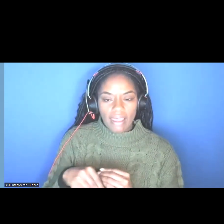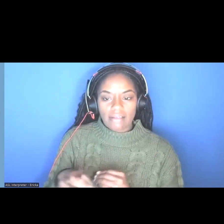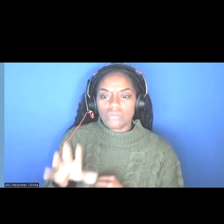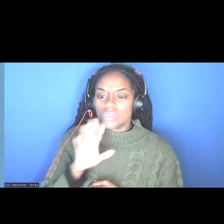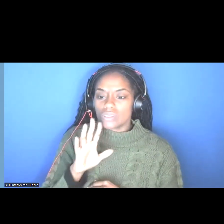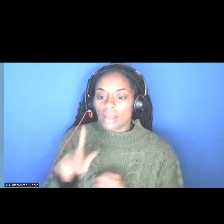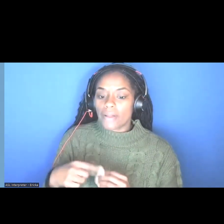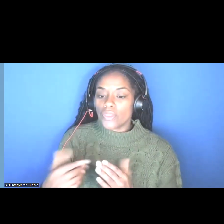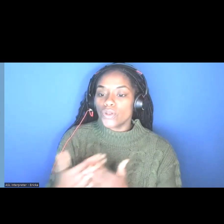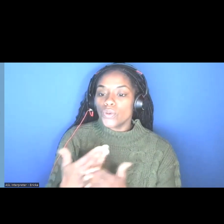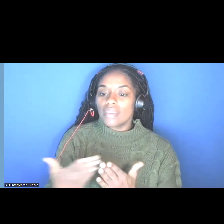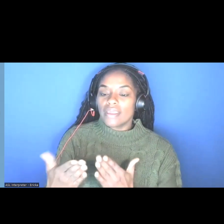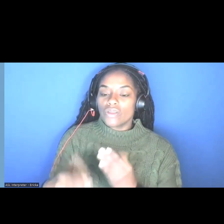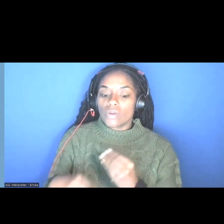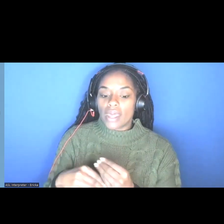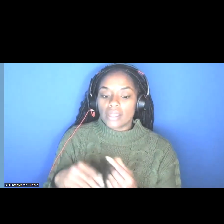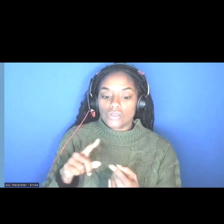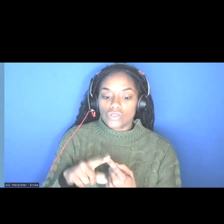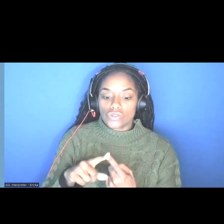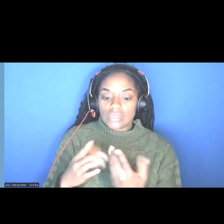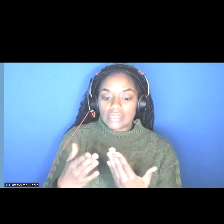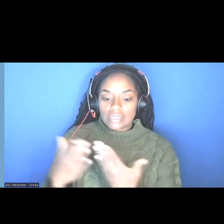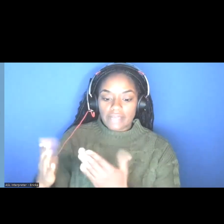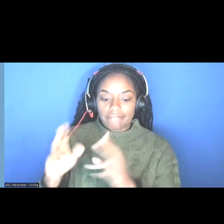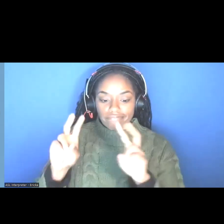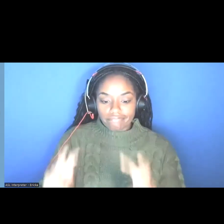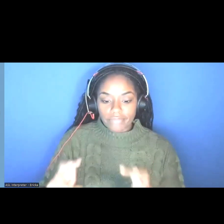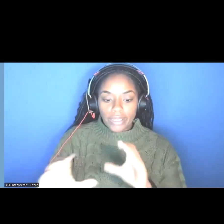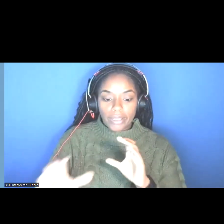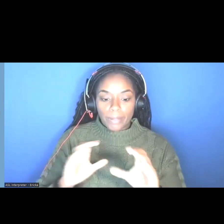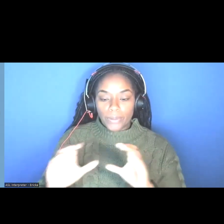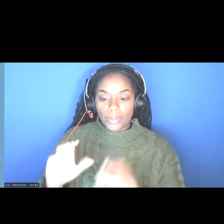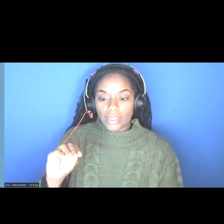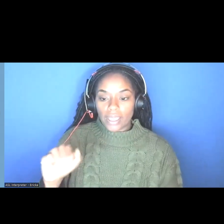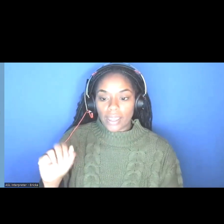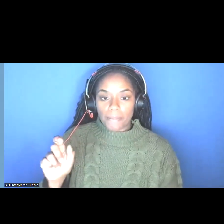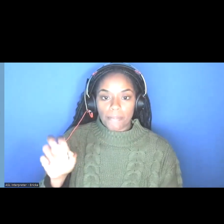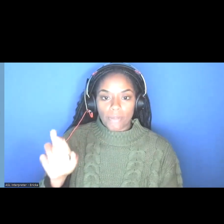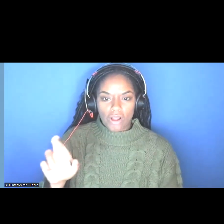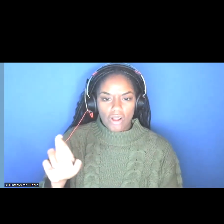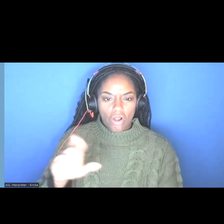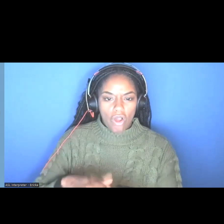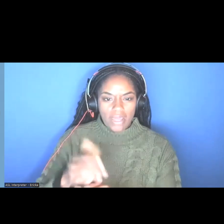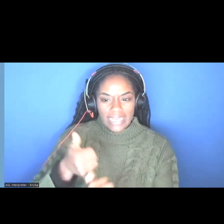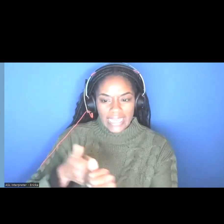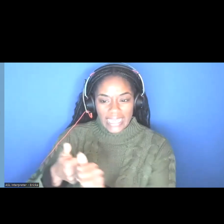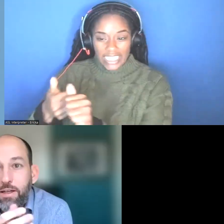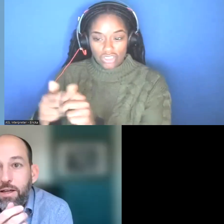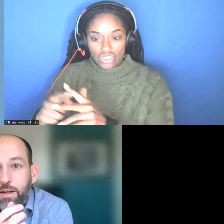thing you added of the deliver, analyze, communicate markers on each initiative. And we really like